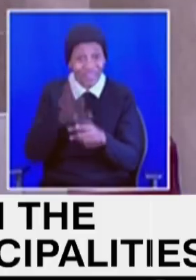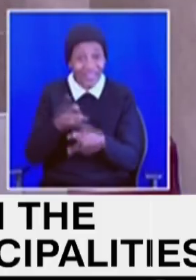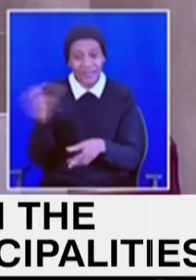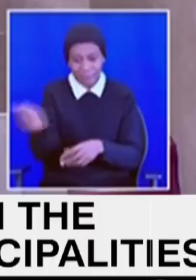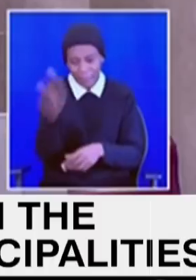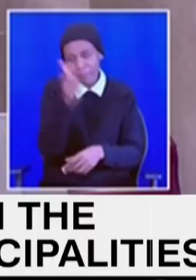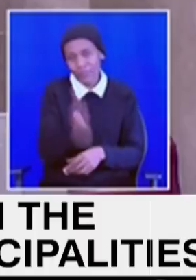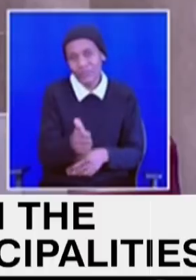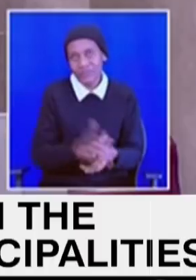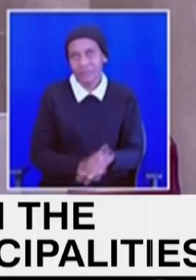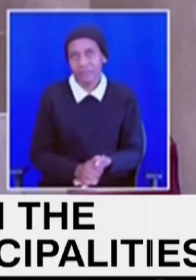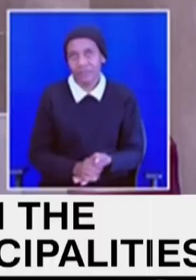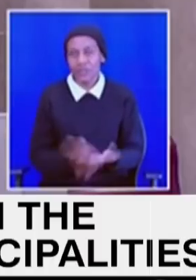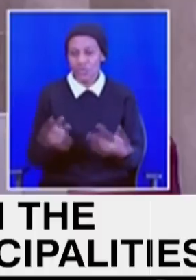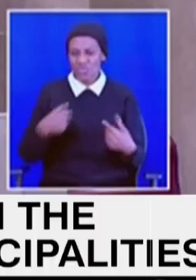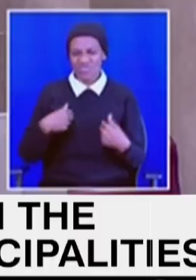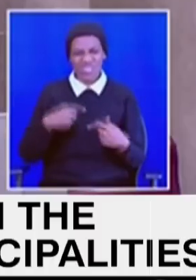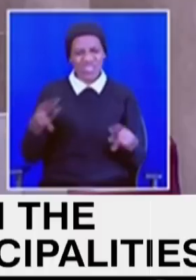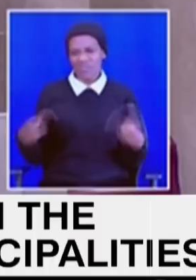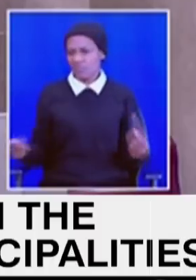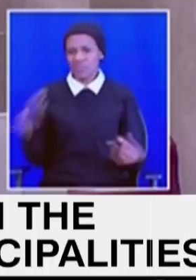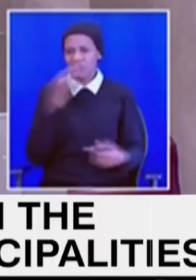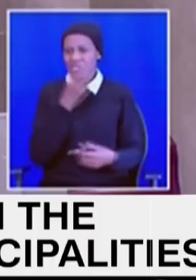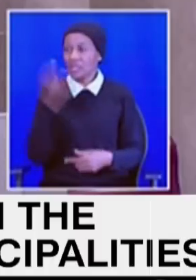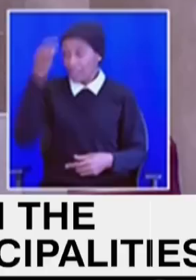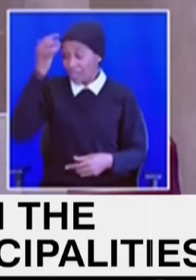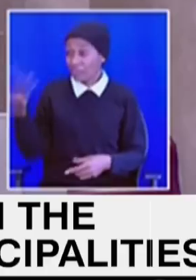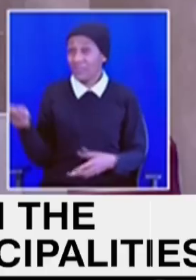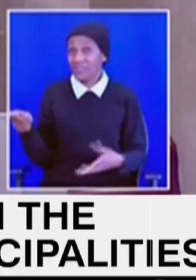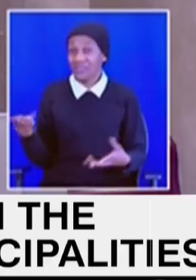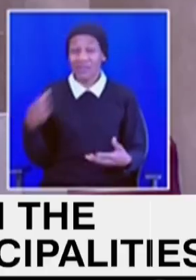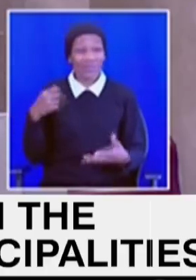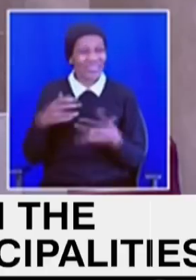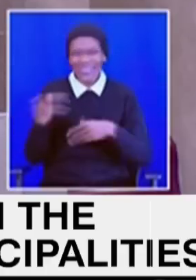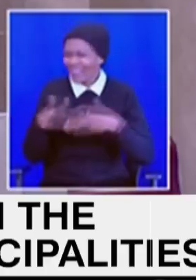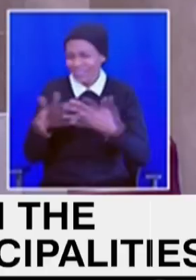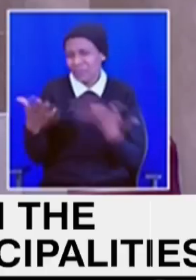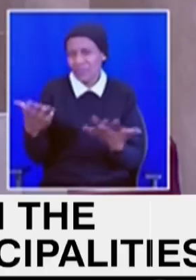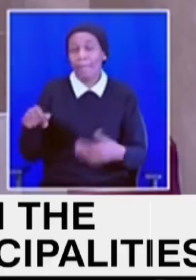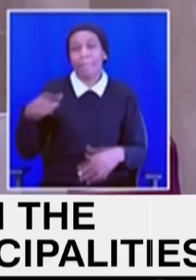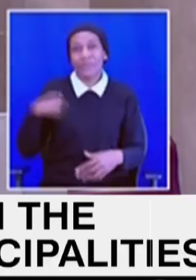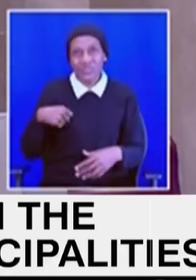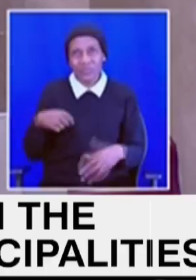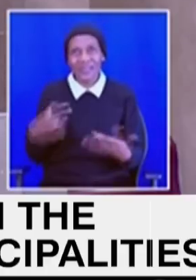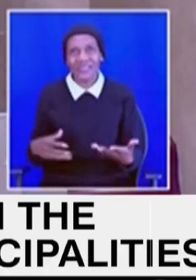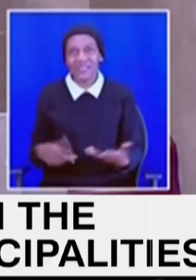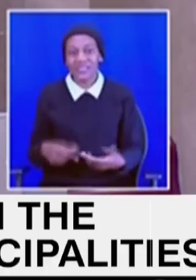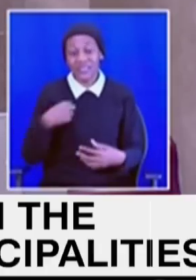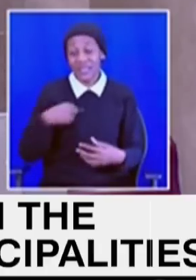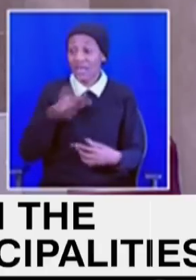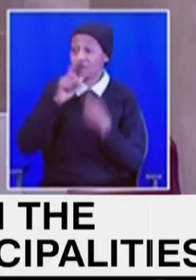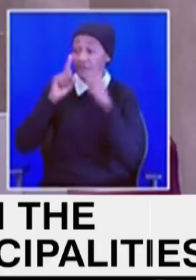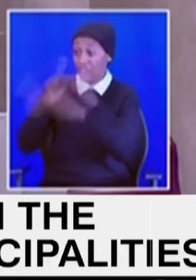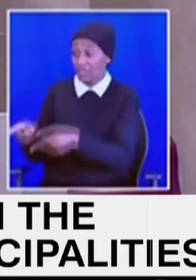So we don't just say to government, whether it's municipalities, you shall appoint so and so.